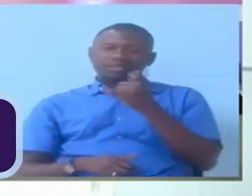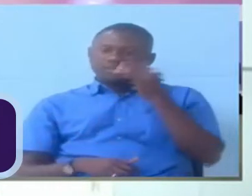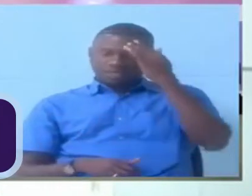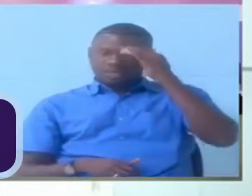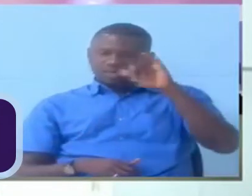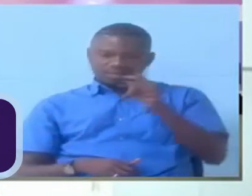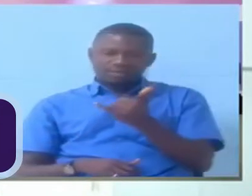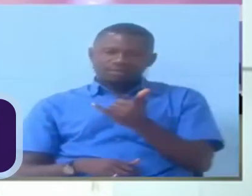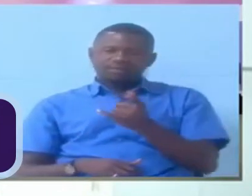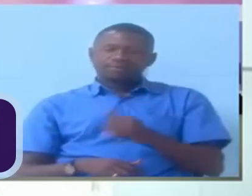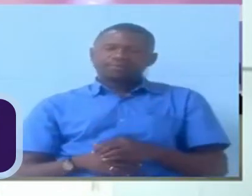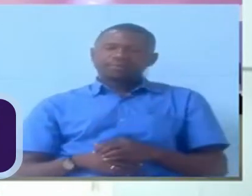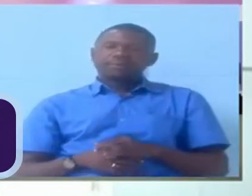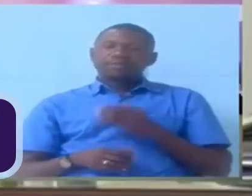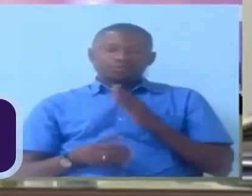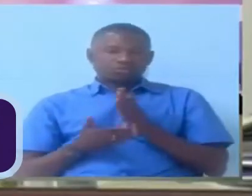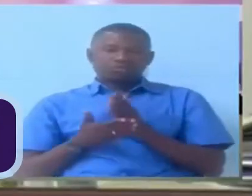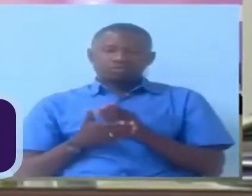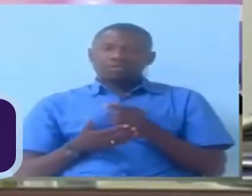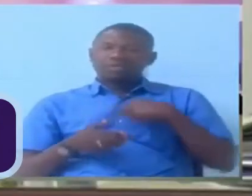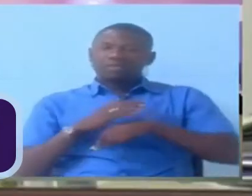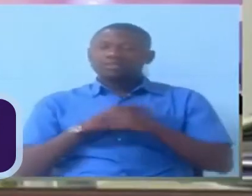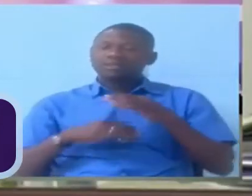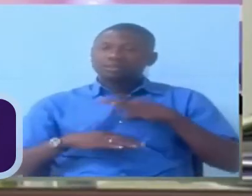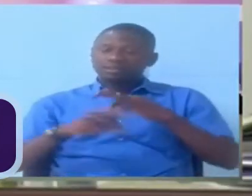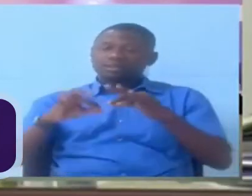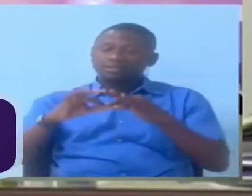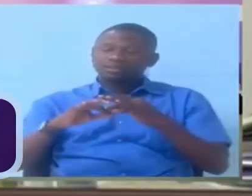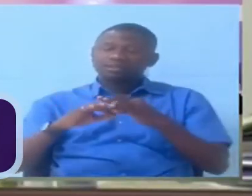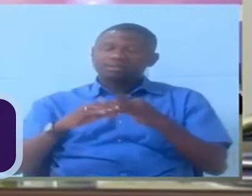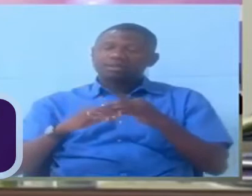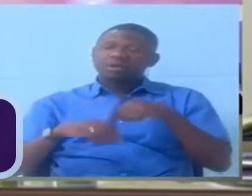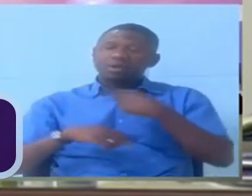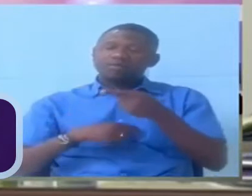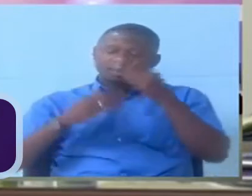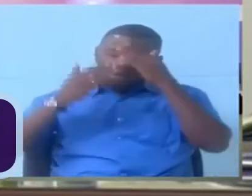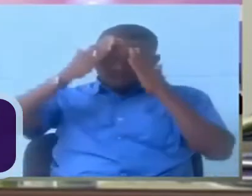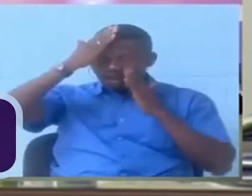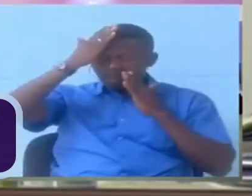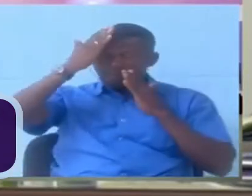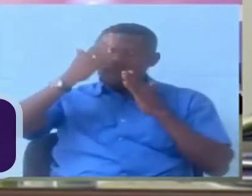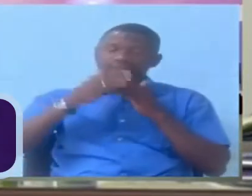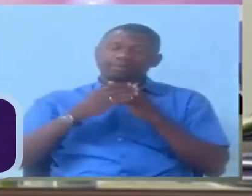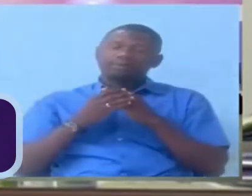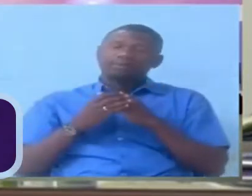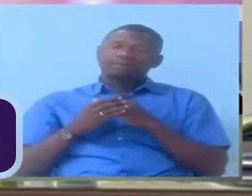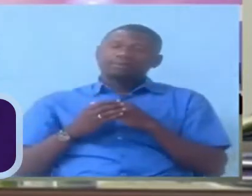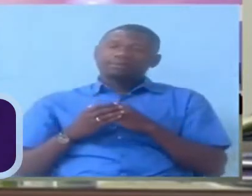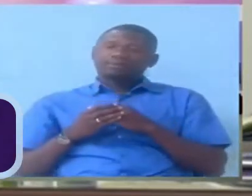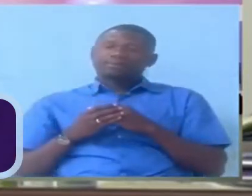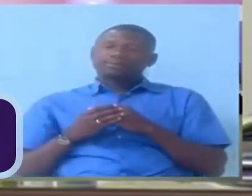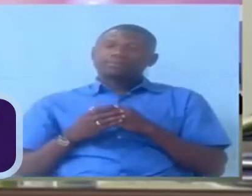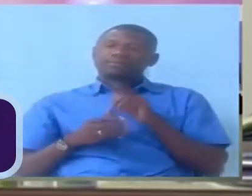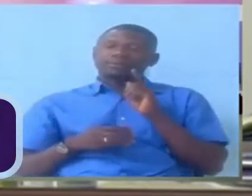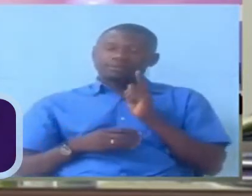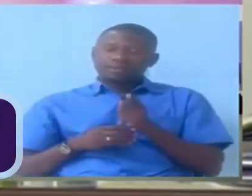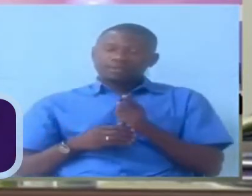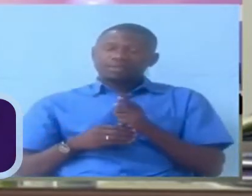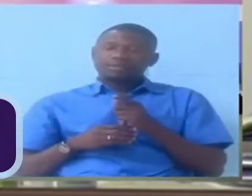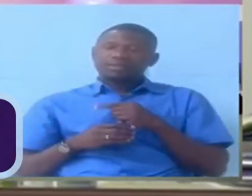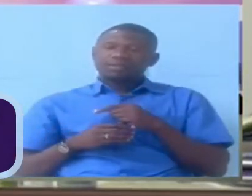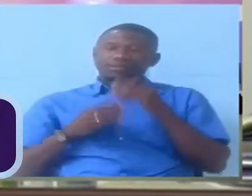2019 or 2020 ana 2020 I went back to Nigeria. Muruta Nigeria complete my senior division.